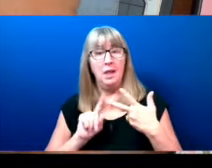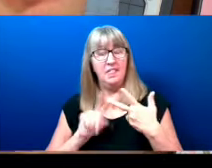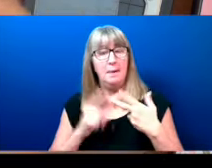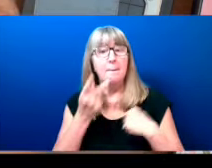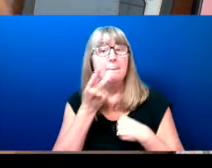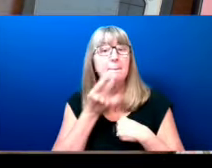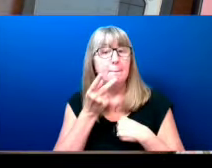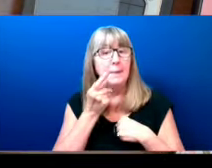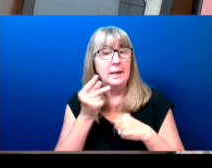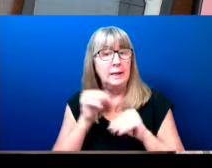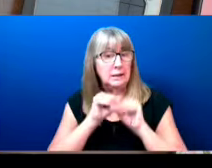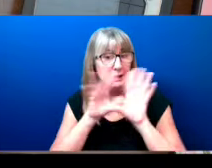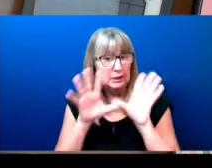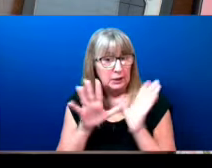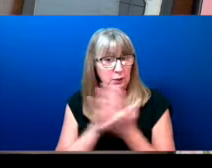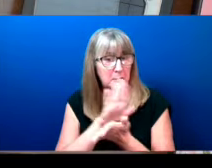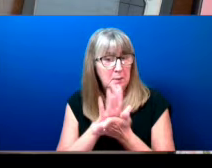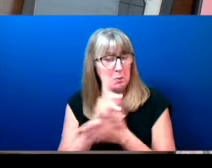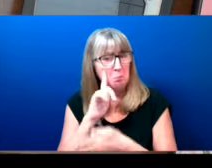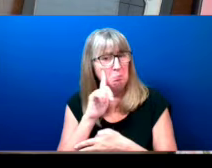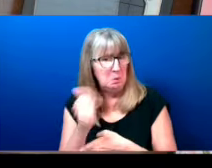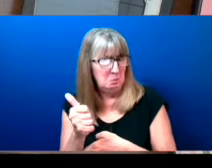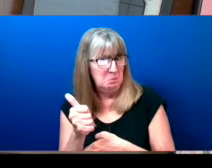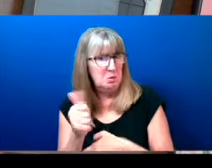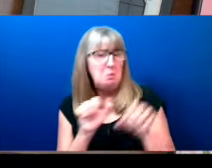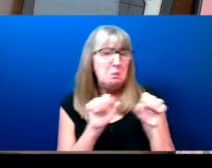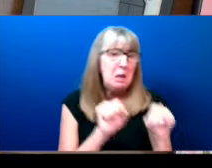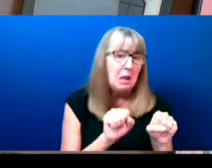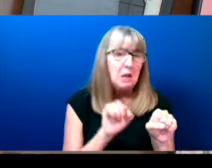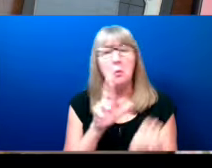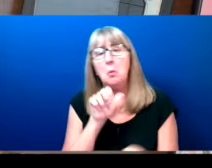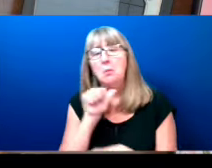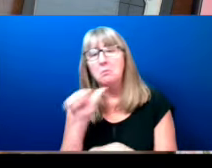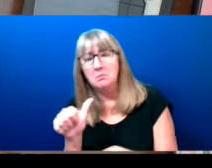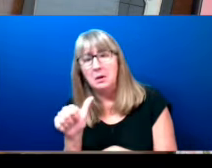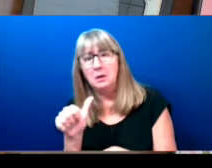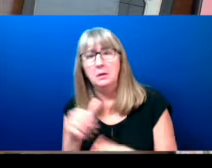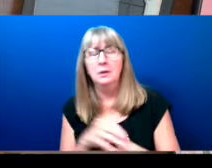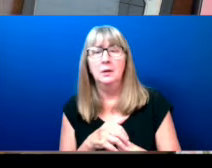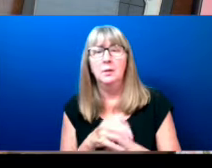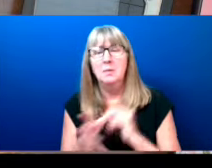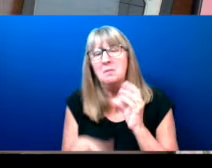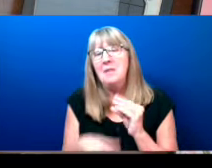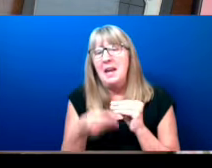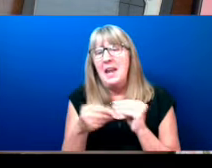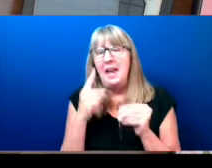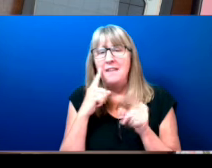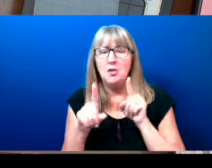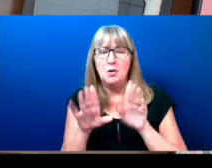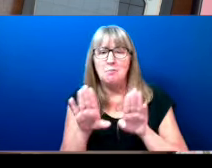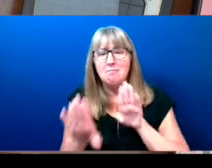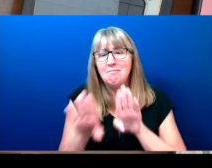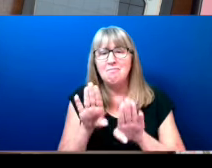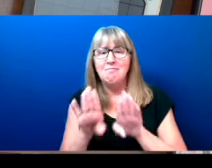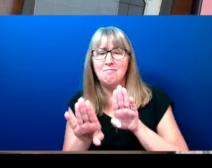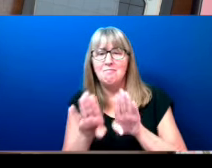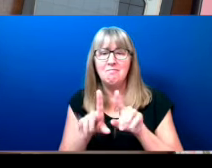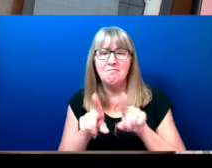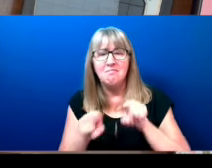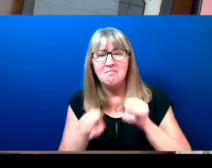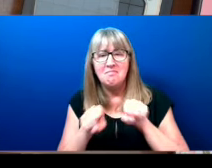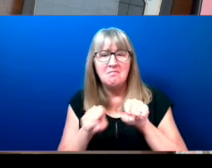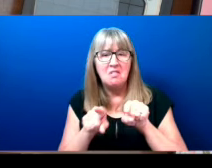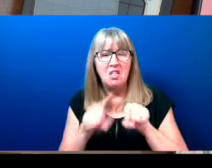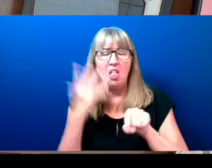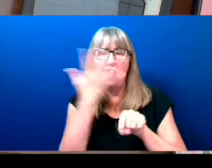And this is an optional piece. This is a pink translucent piece of paper that I just put here to add a little